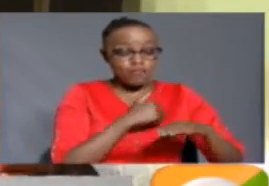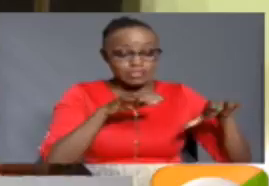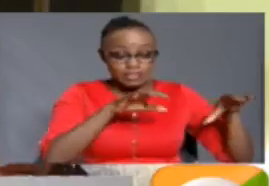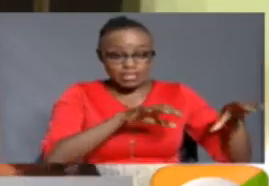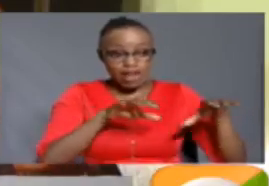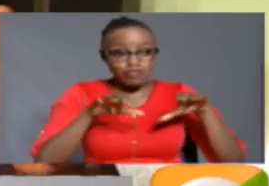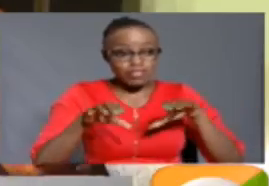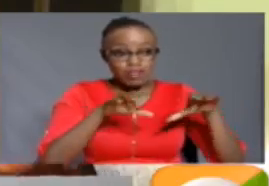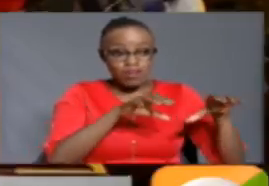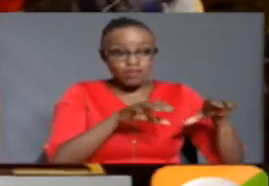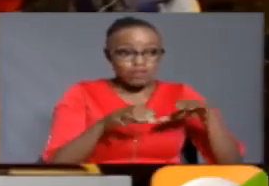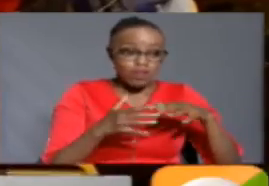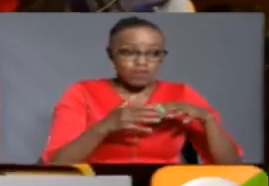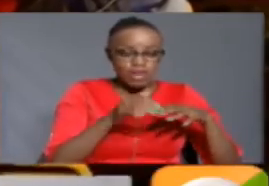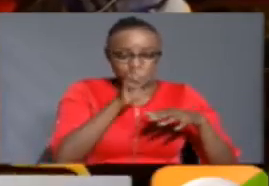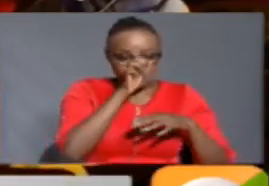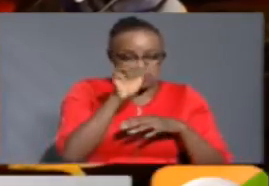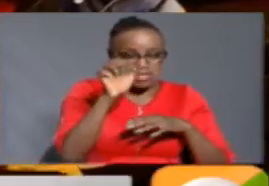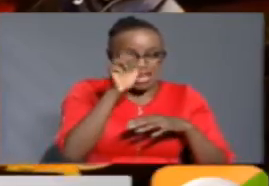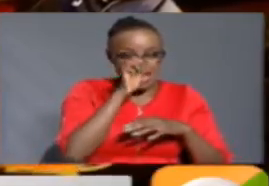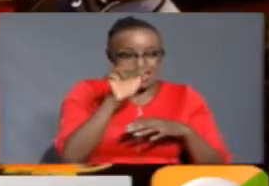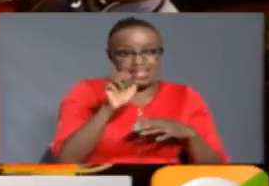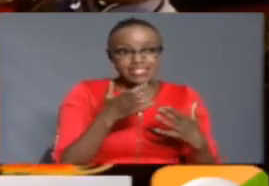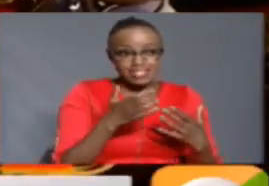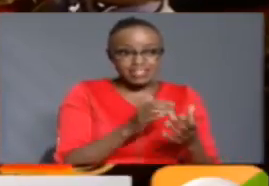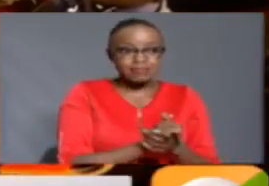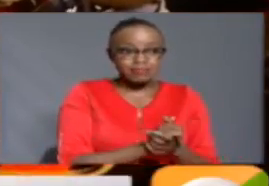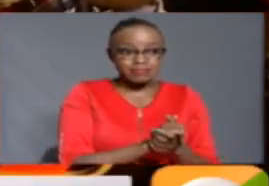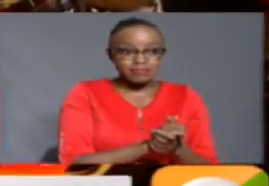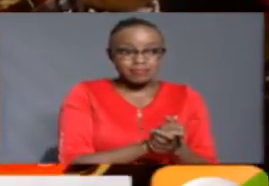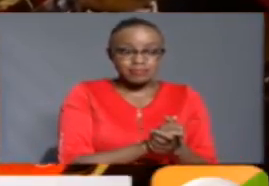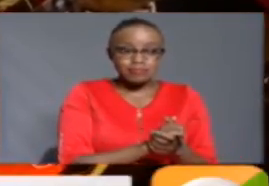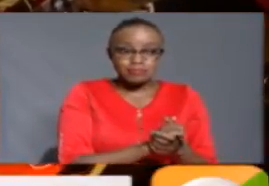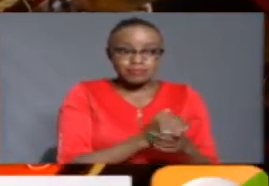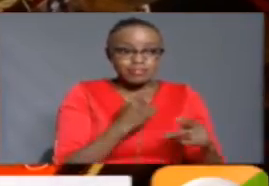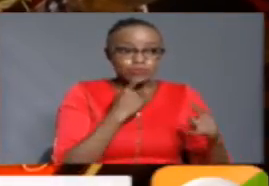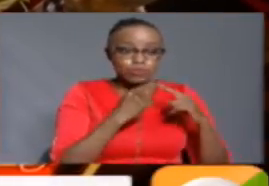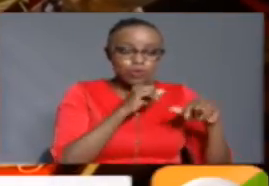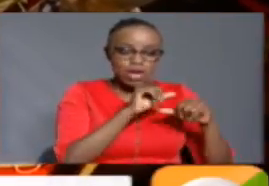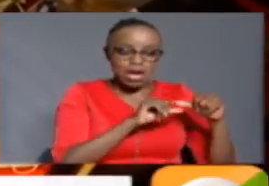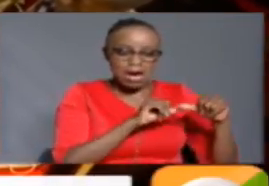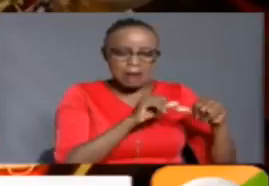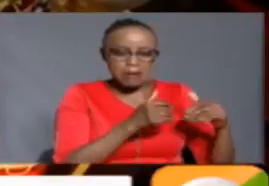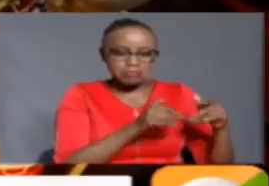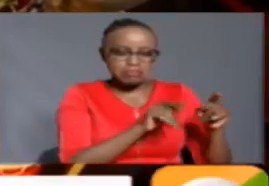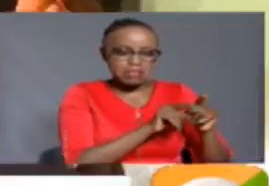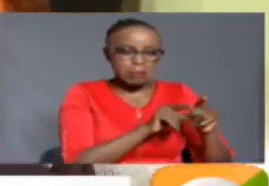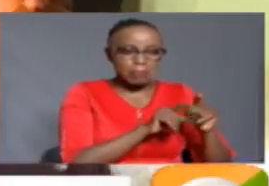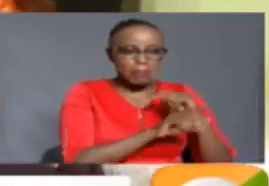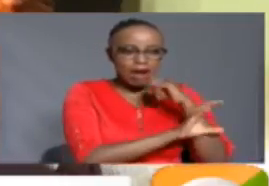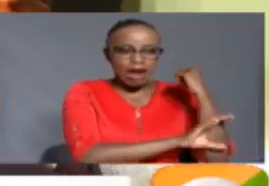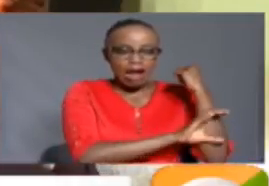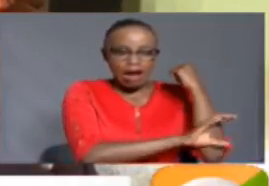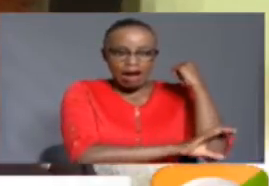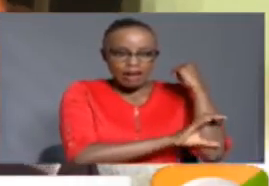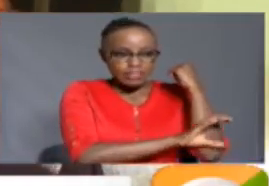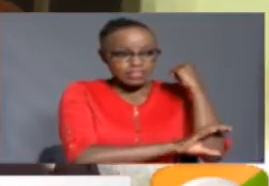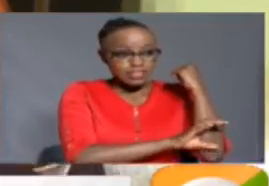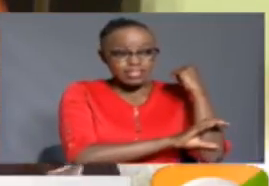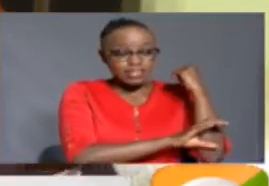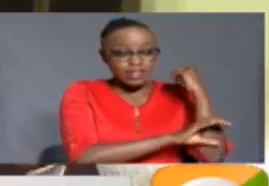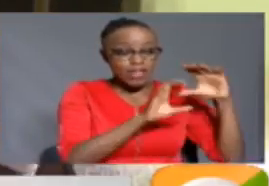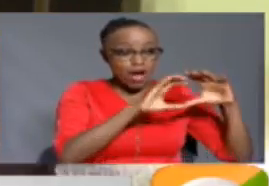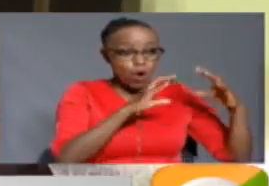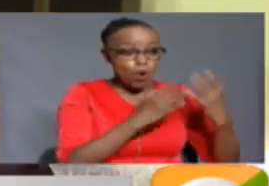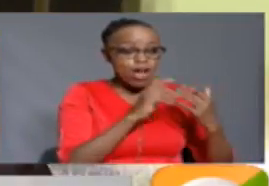suffering from years of neglect. And in terms of countries in the world, Kenya is one